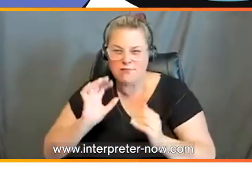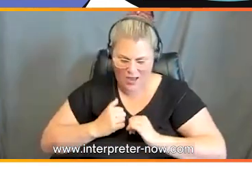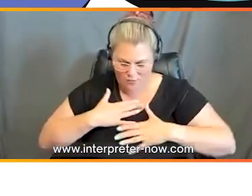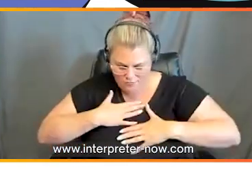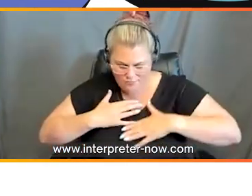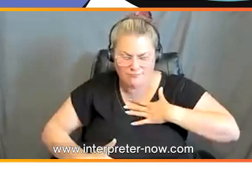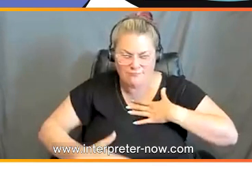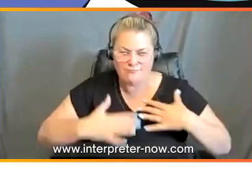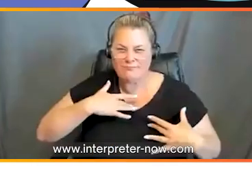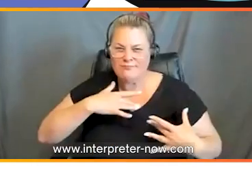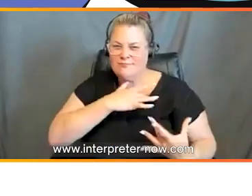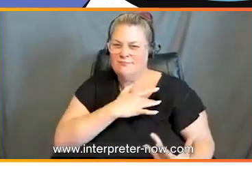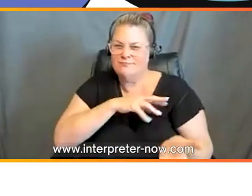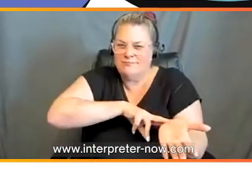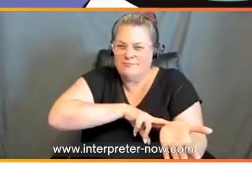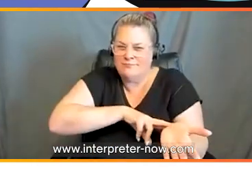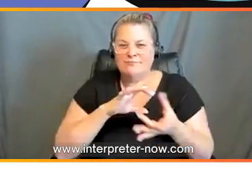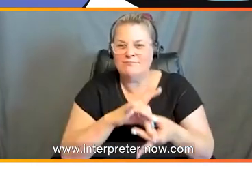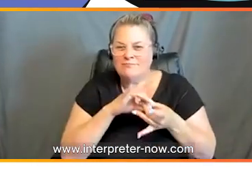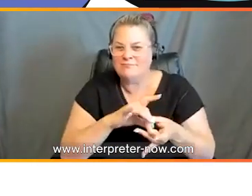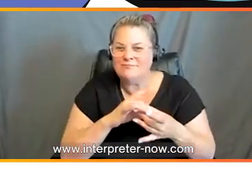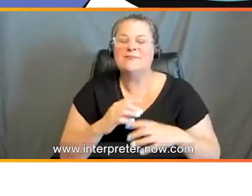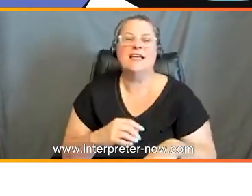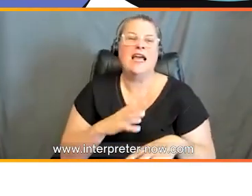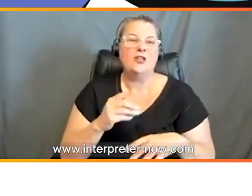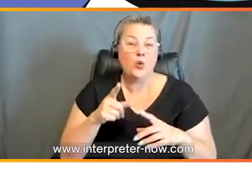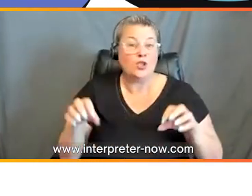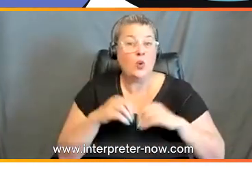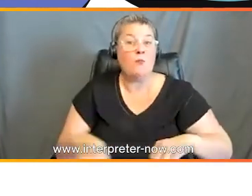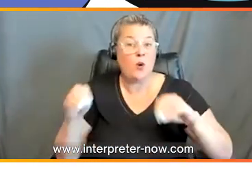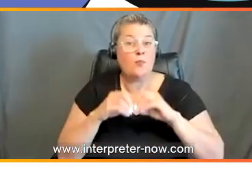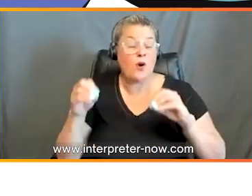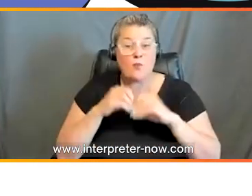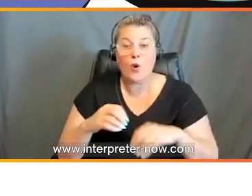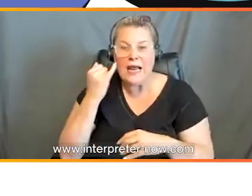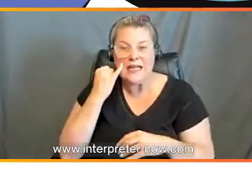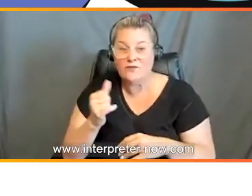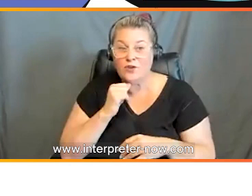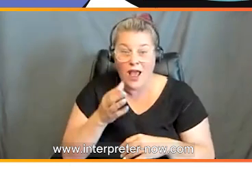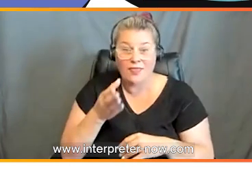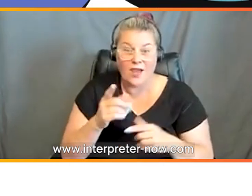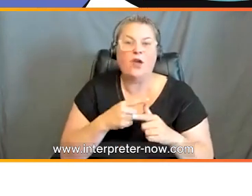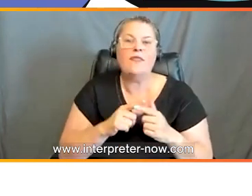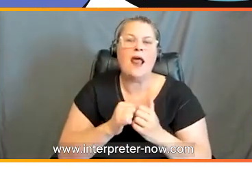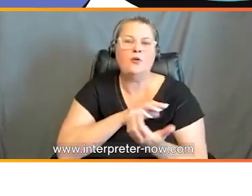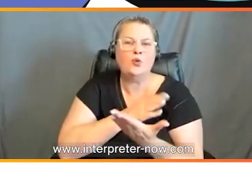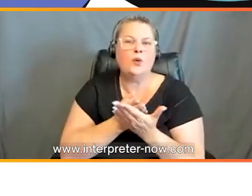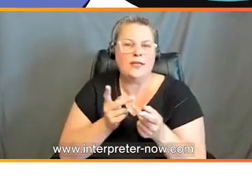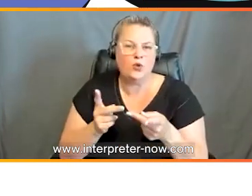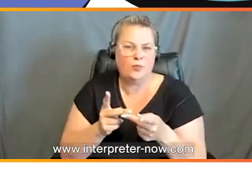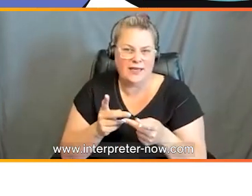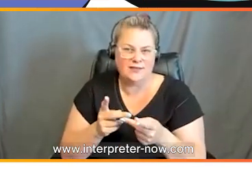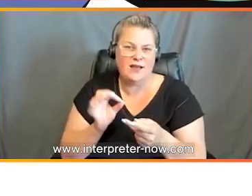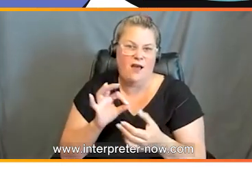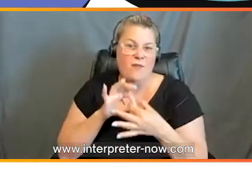then how you can do it, more and more. And to get, if you're not there, to get to a place of being